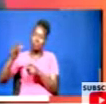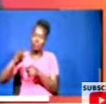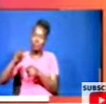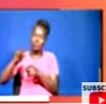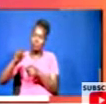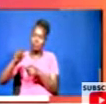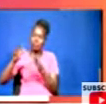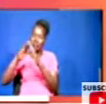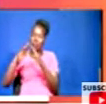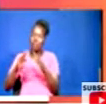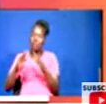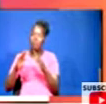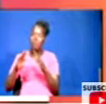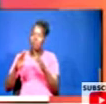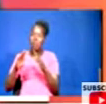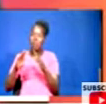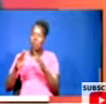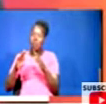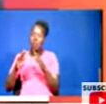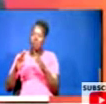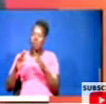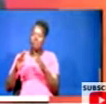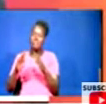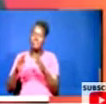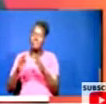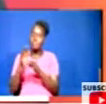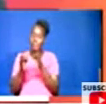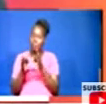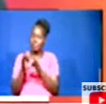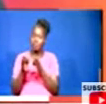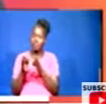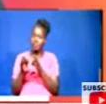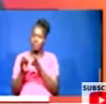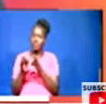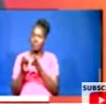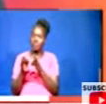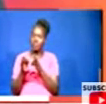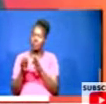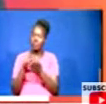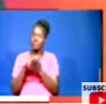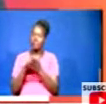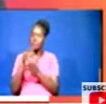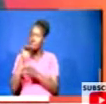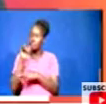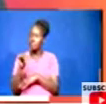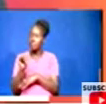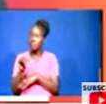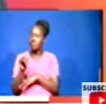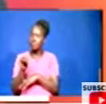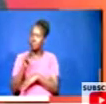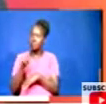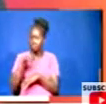the housing prices to be very high. So if, as already contained in the speech, that the national